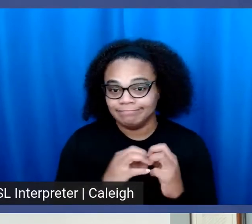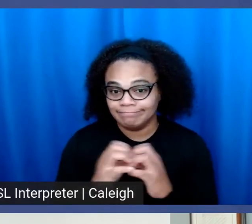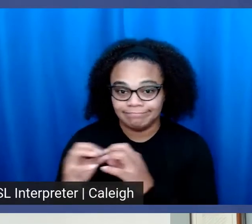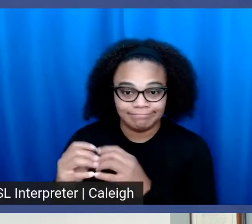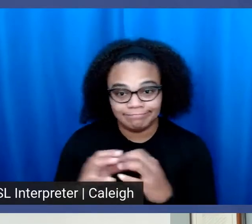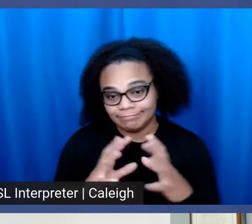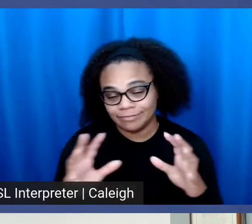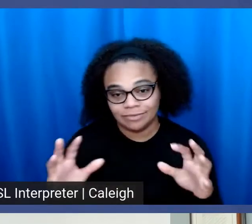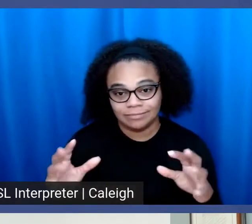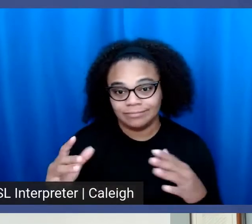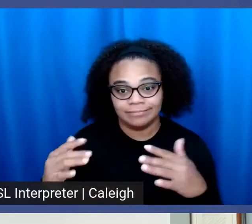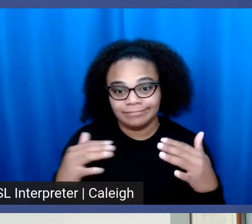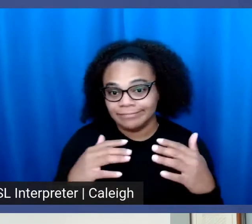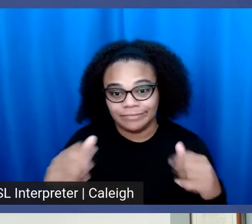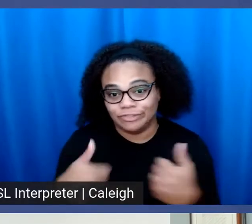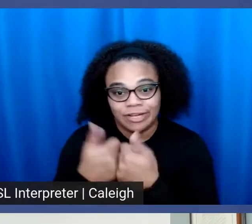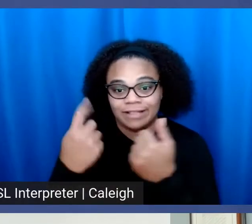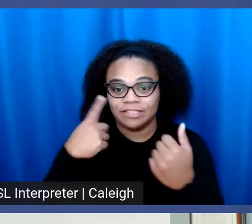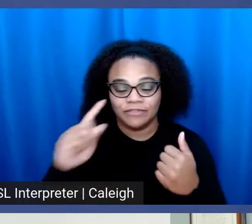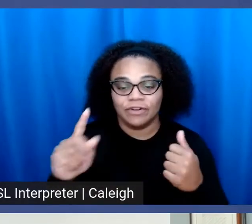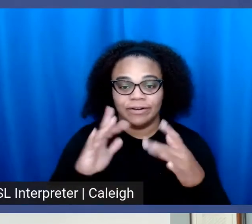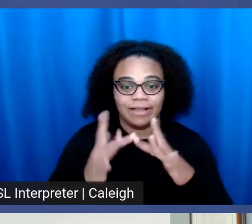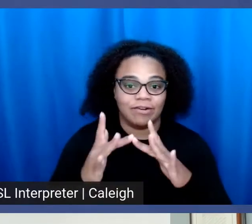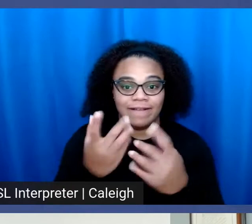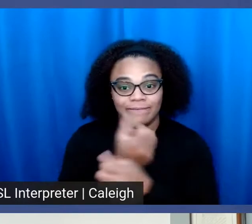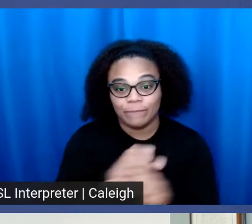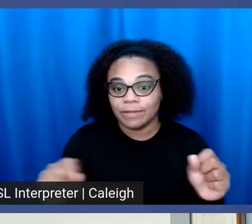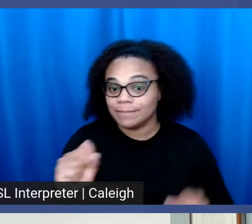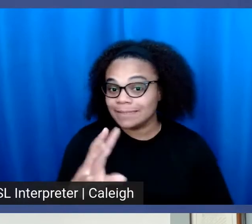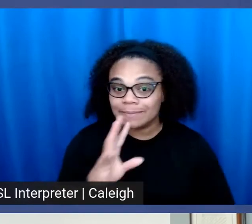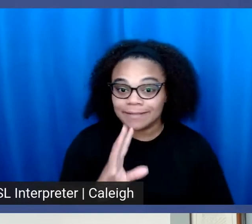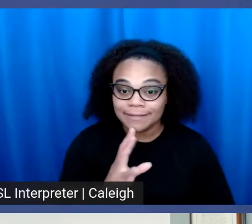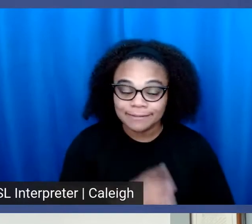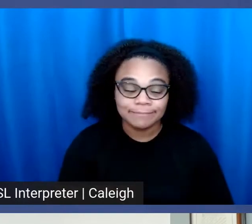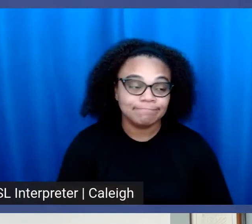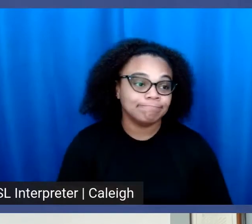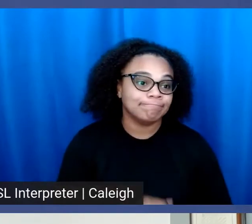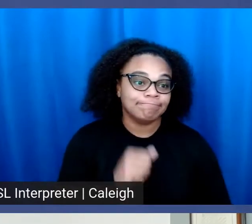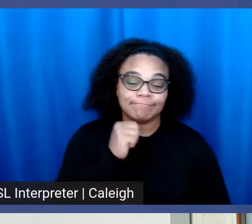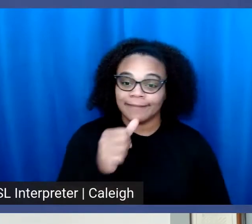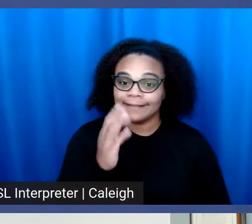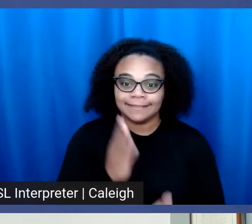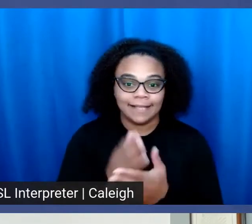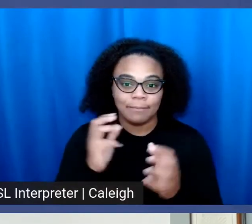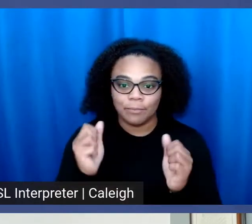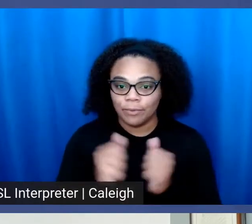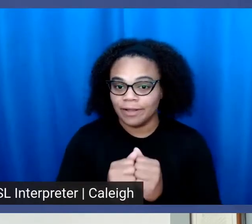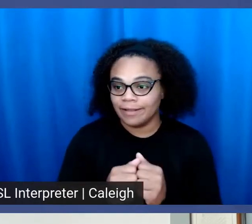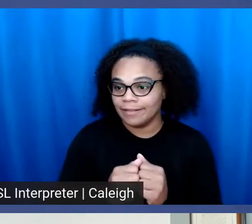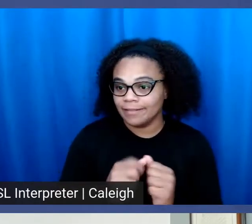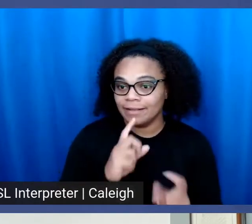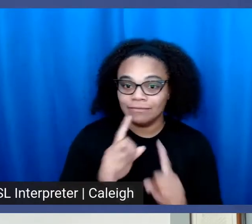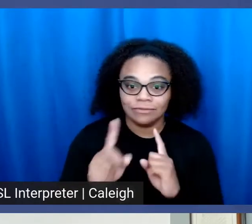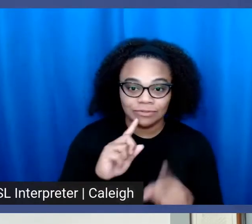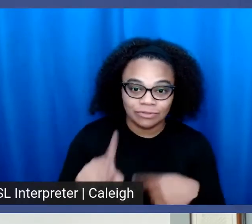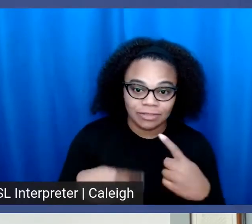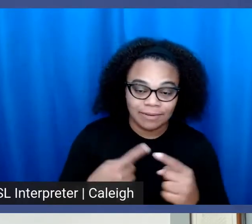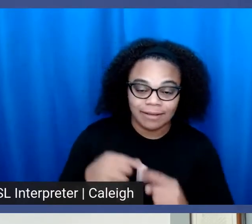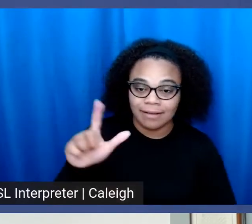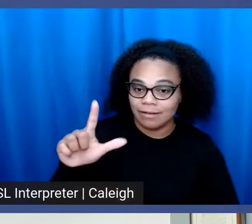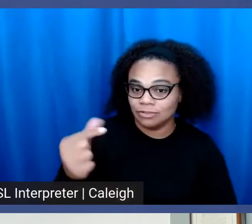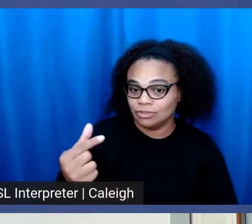of speech. It's not going to stop with conversations just about LGBTQ